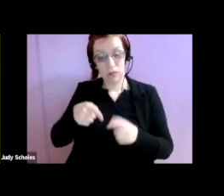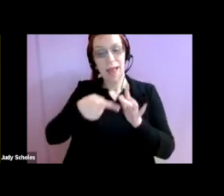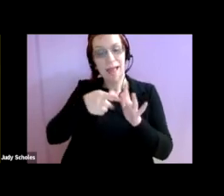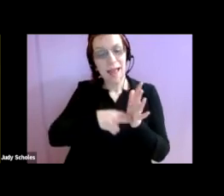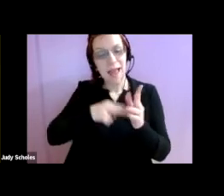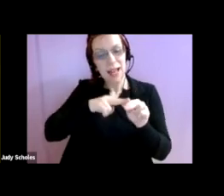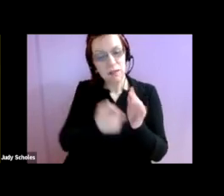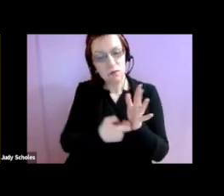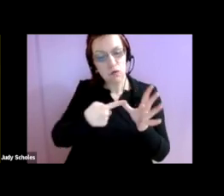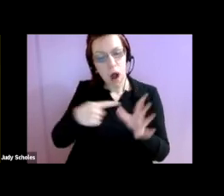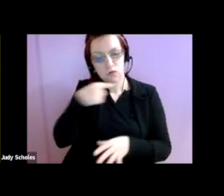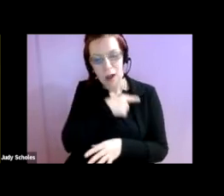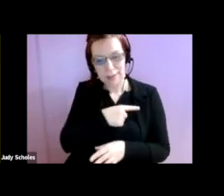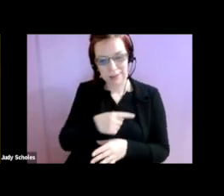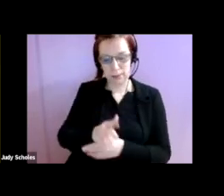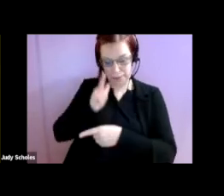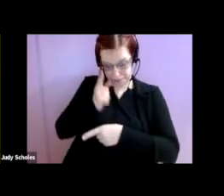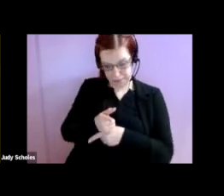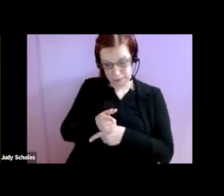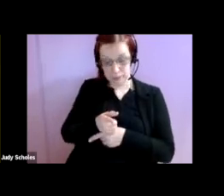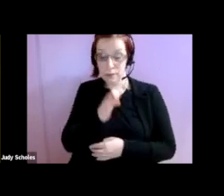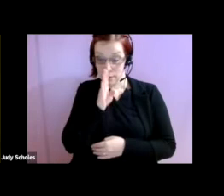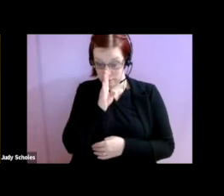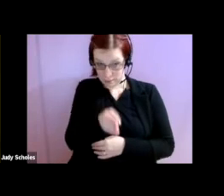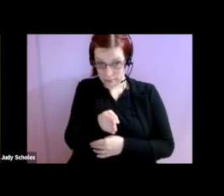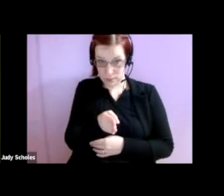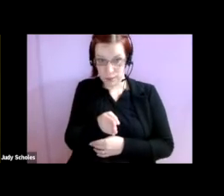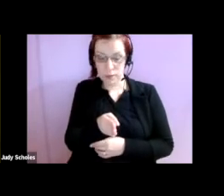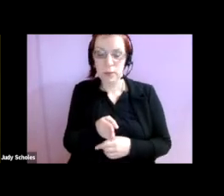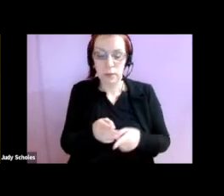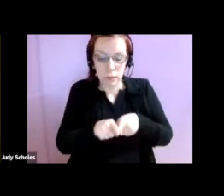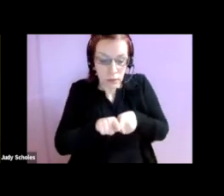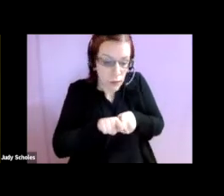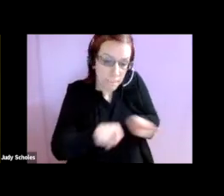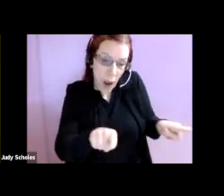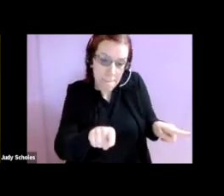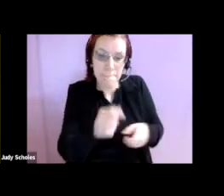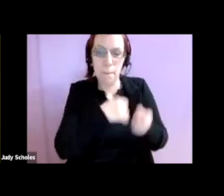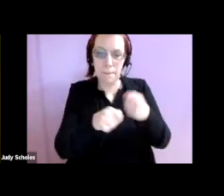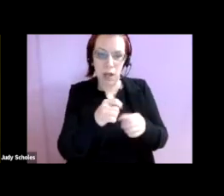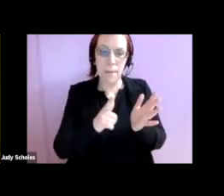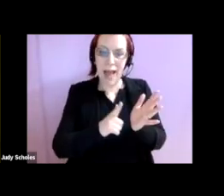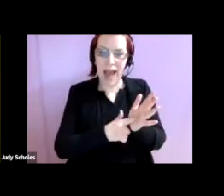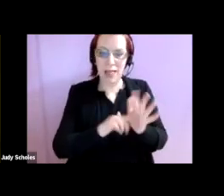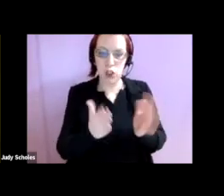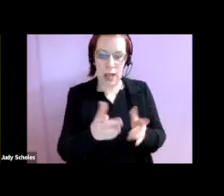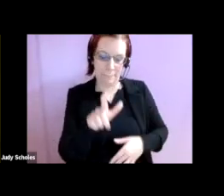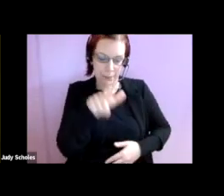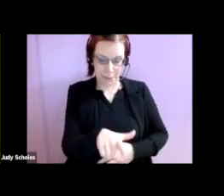conditioned and then sent into, there's our L-shape interferometer.